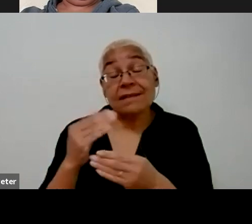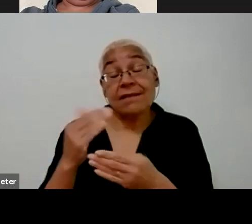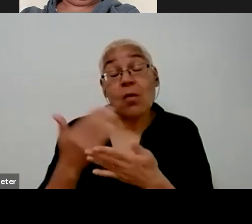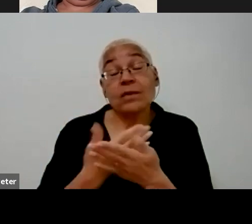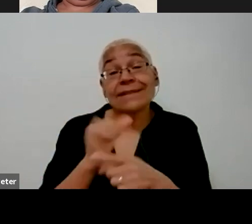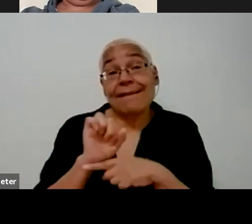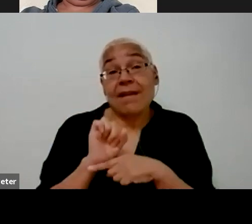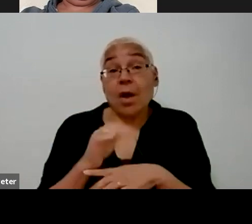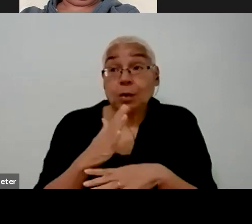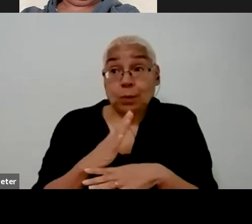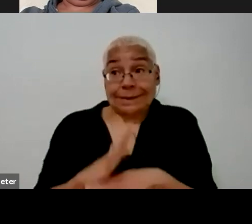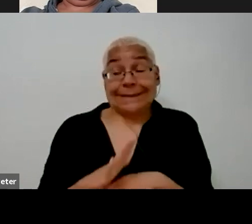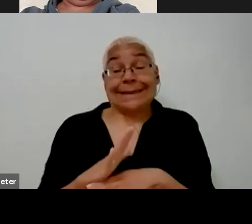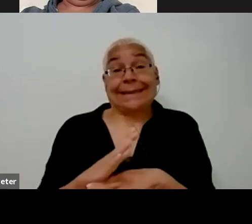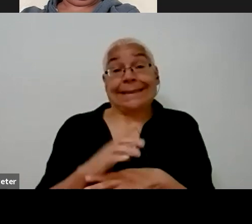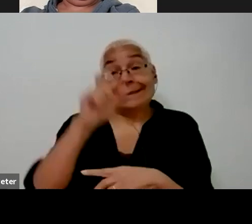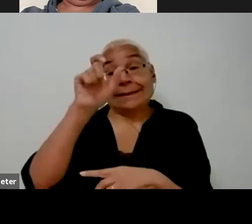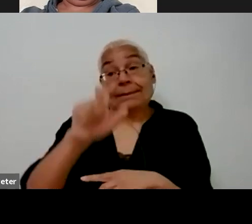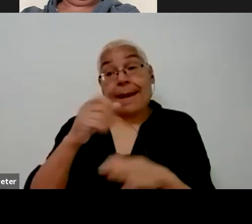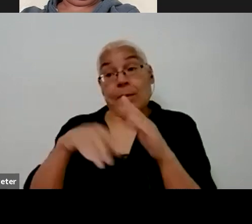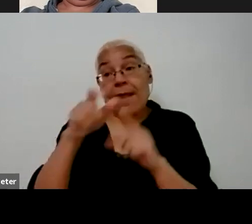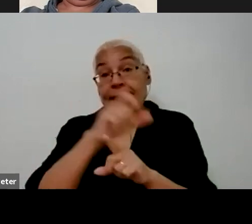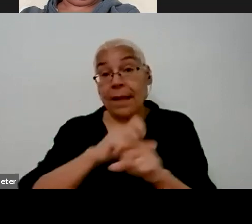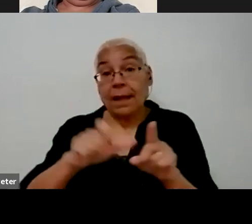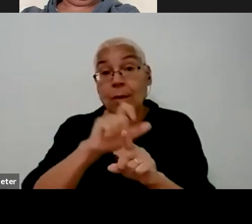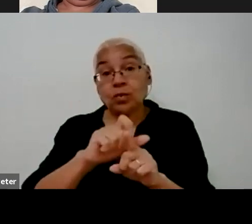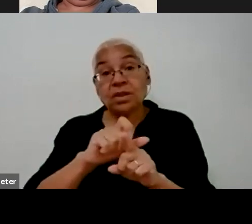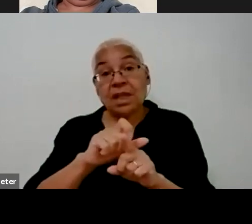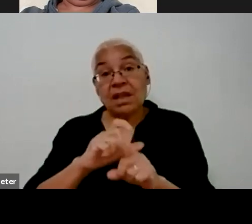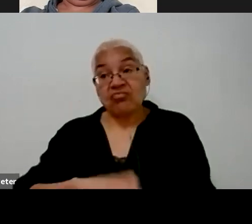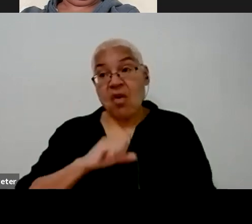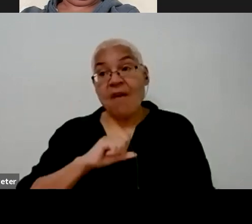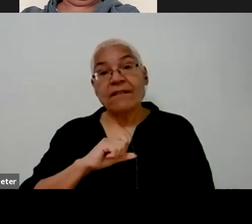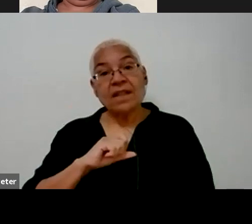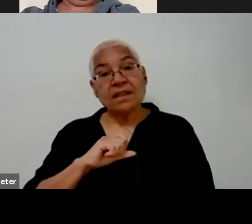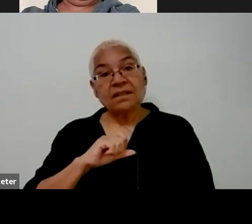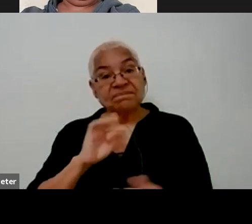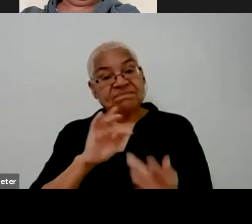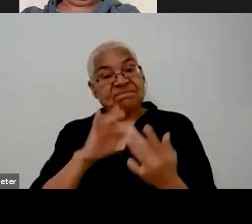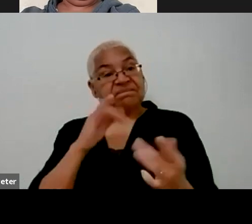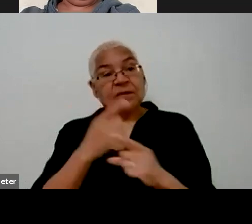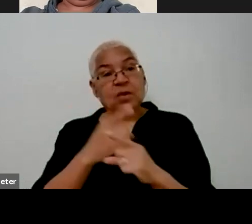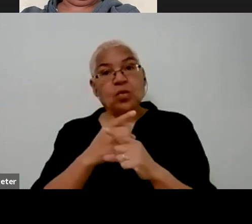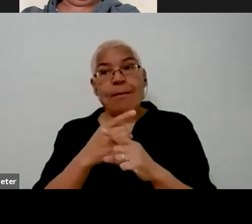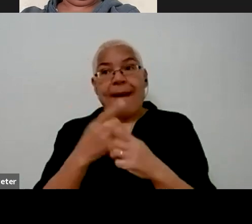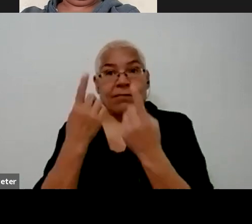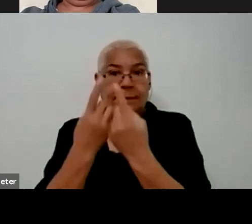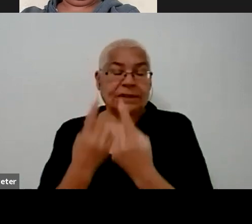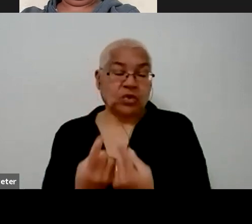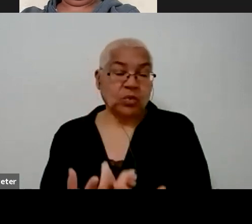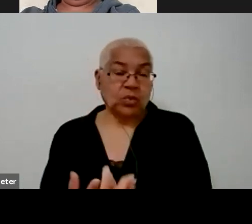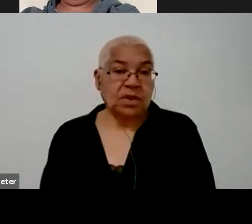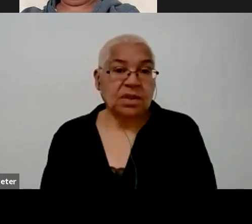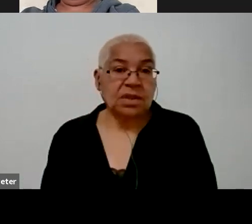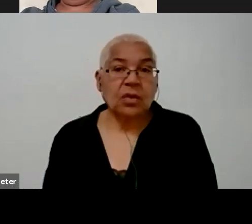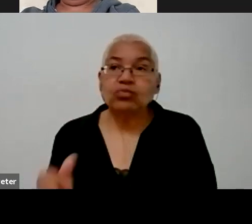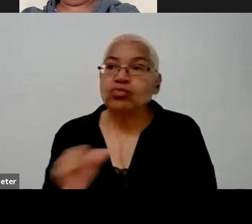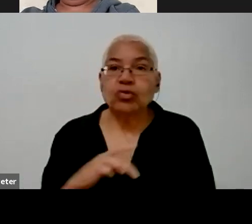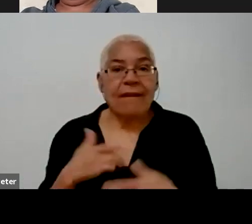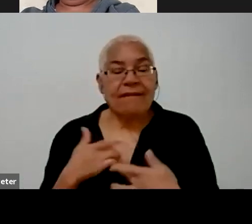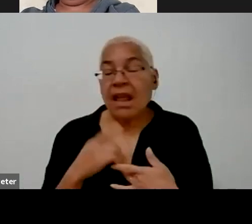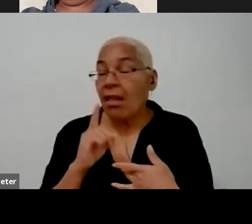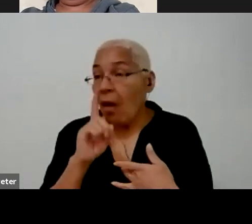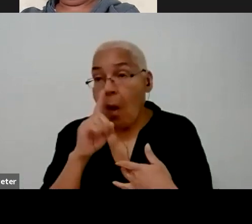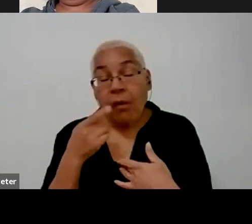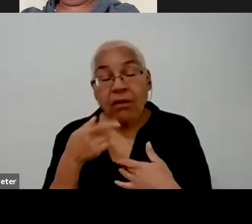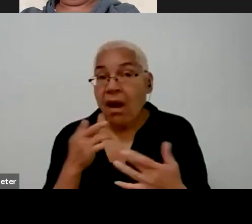people to be able to raise these things. And, you know, so you shouldn't feel there's no point in you doing that. Thank